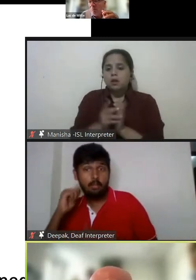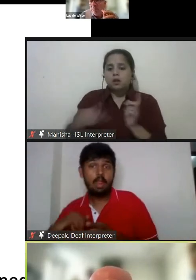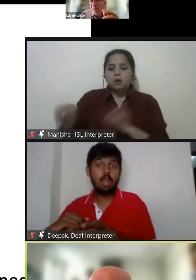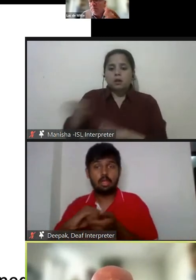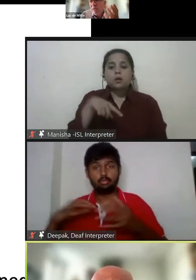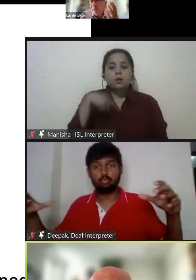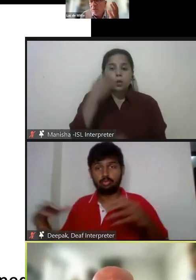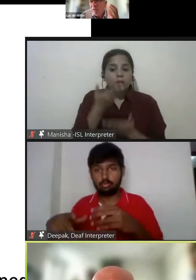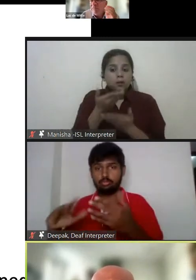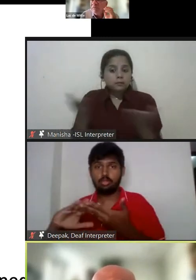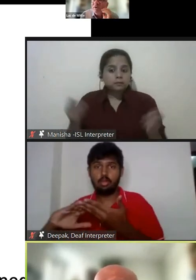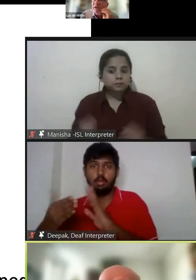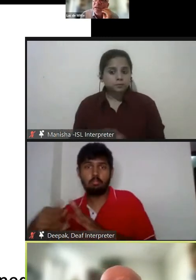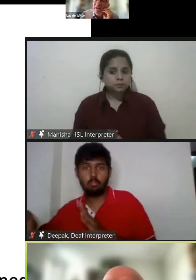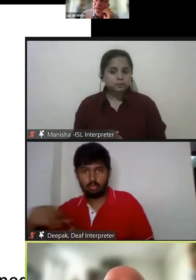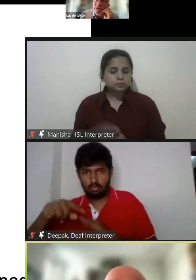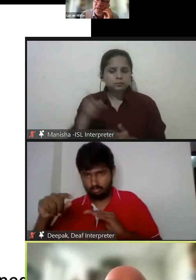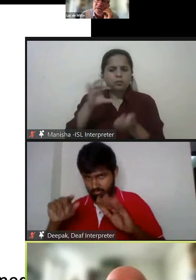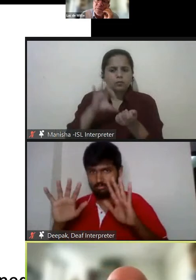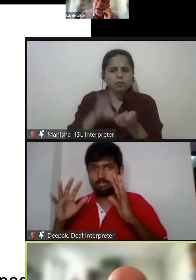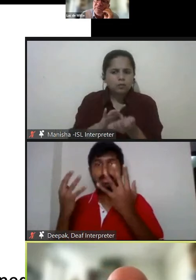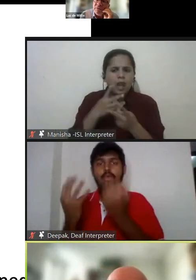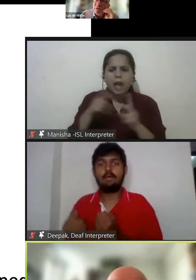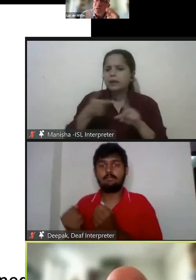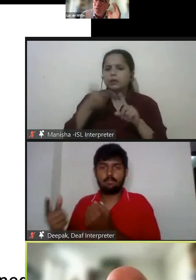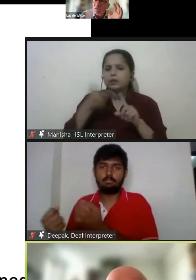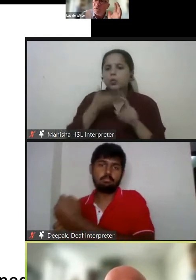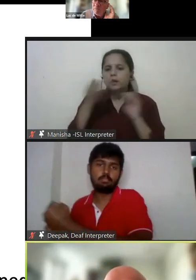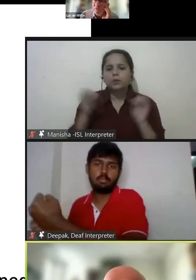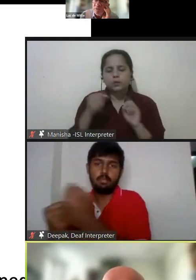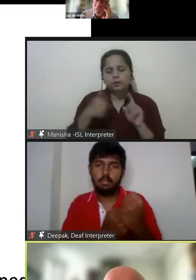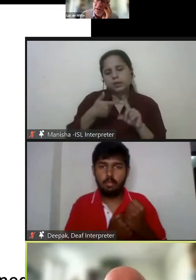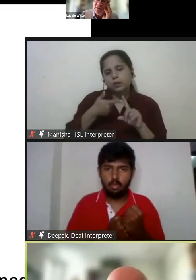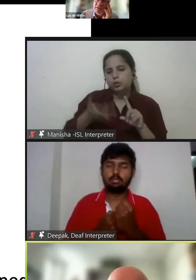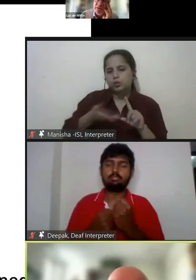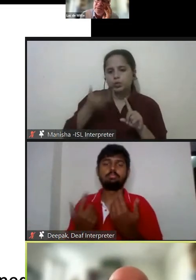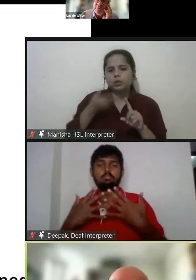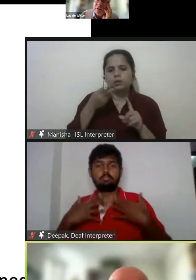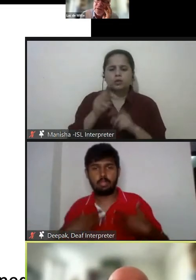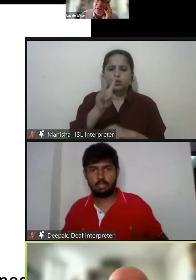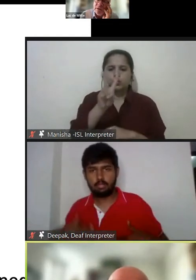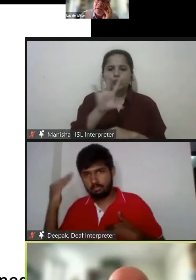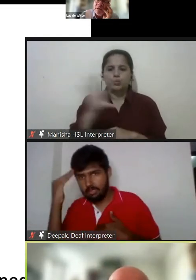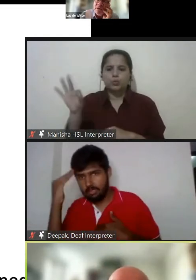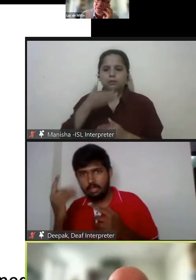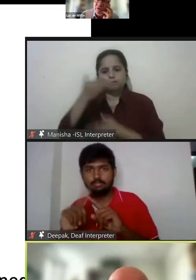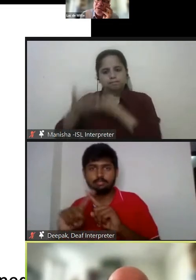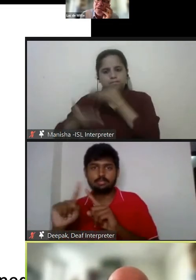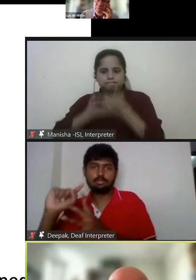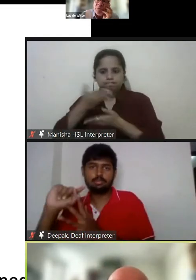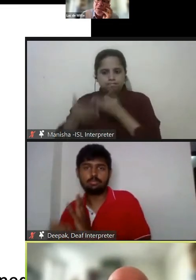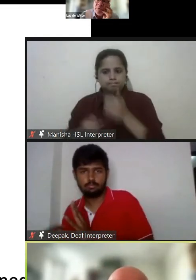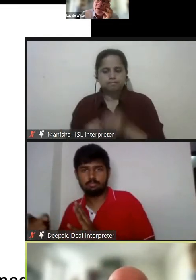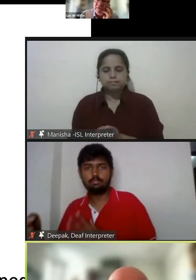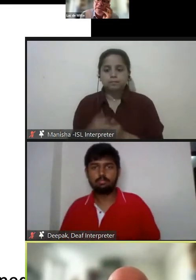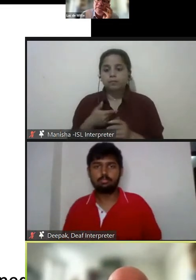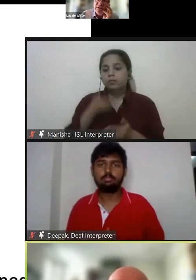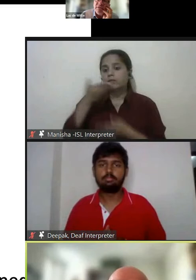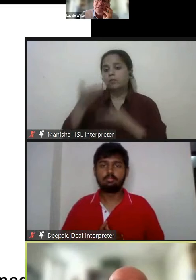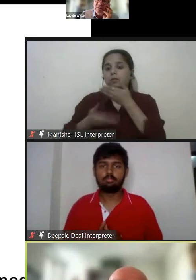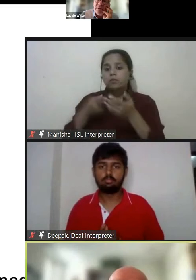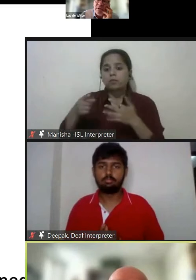no medical or whatever training. So we gave them a course of about 2 weeks and trained them to become